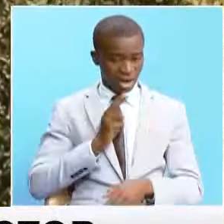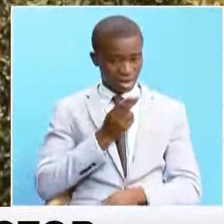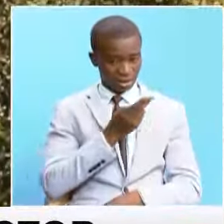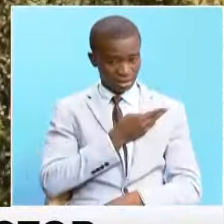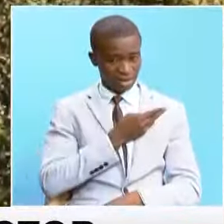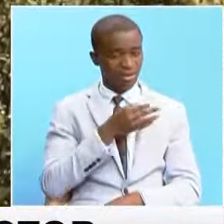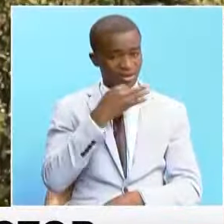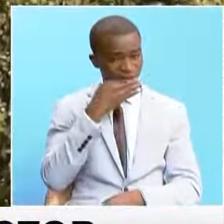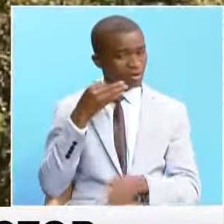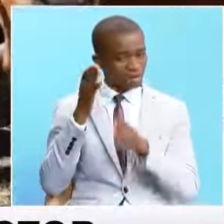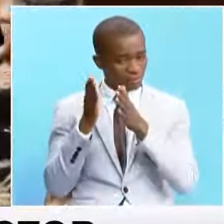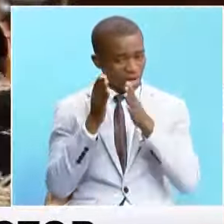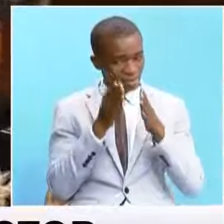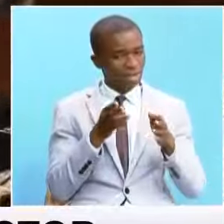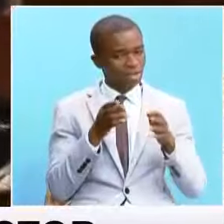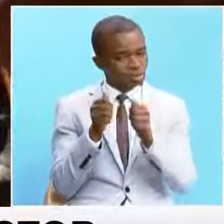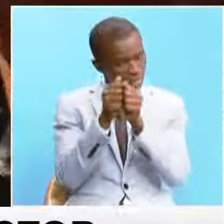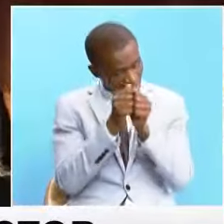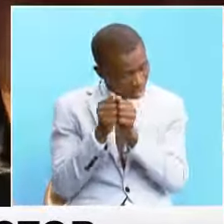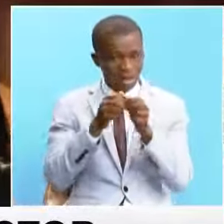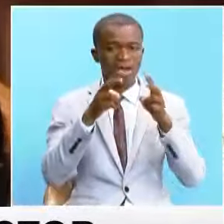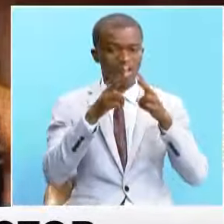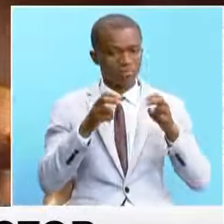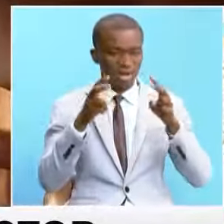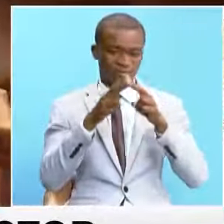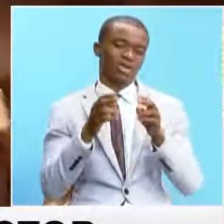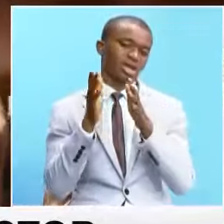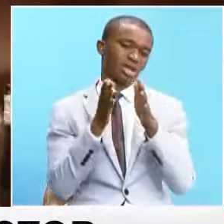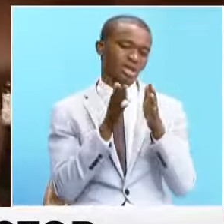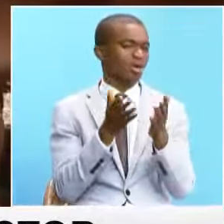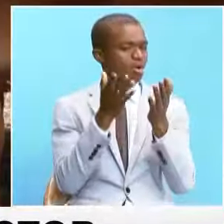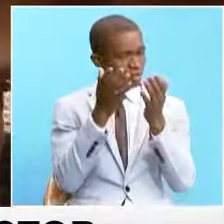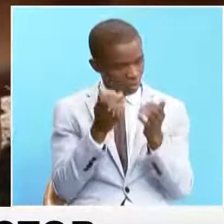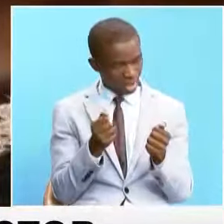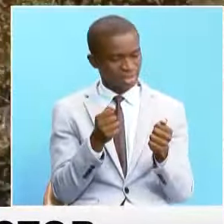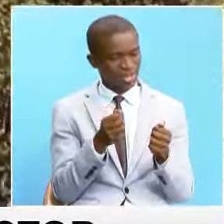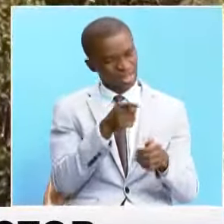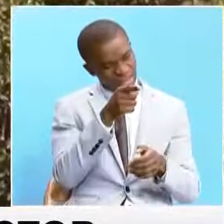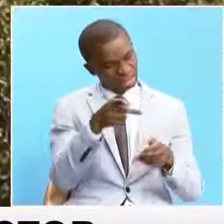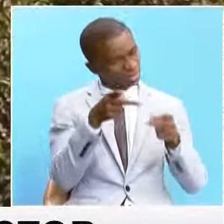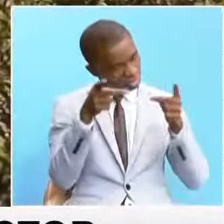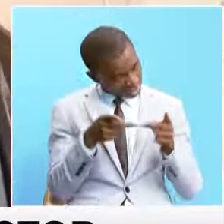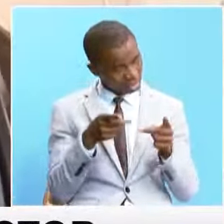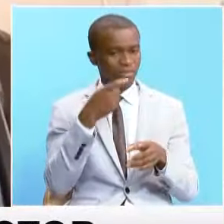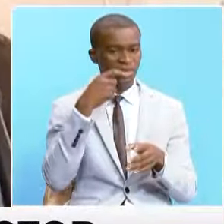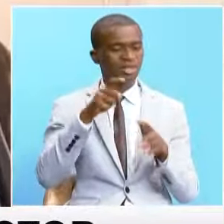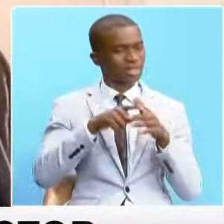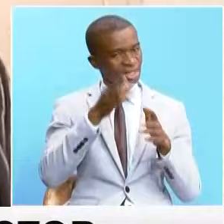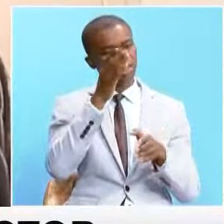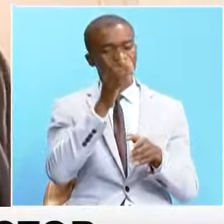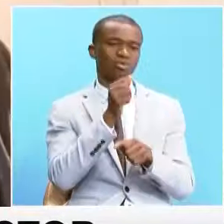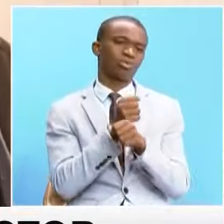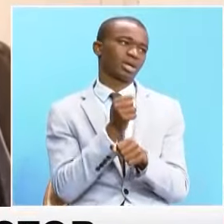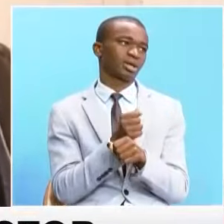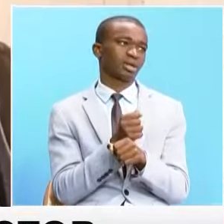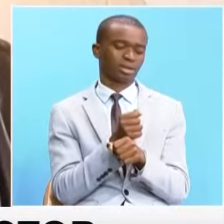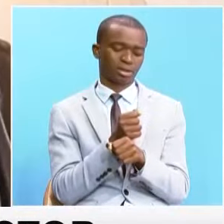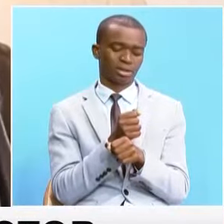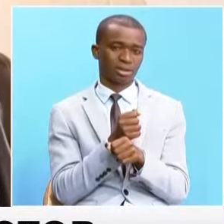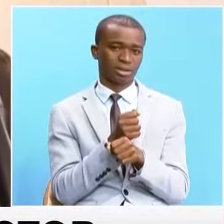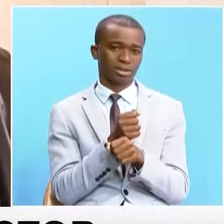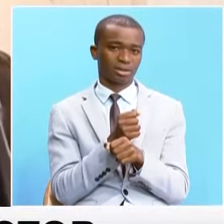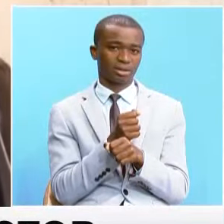we want this facility to start working because we have a lot of animals here.